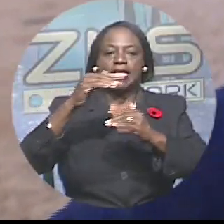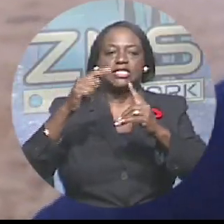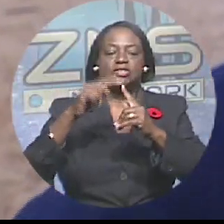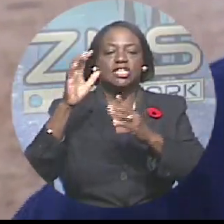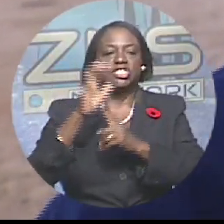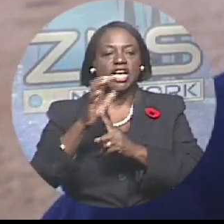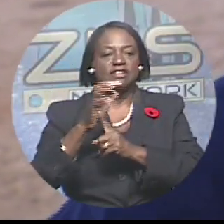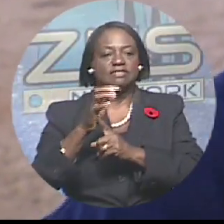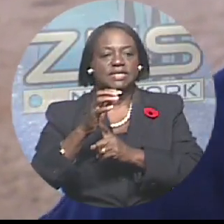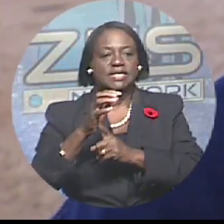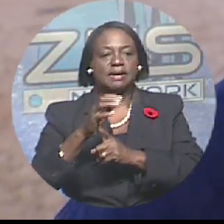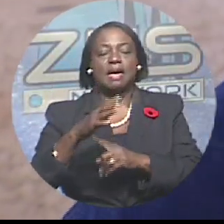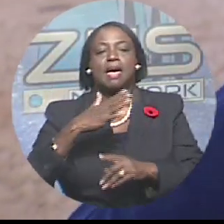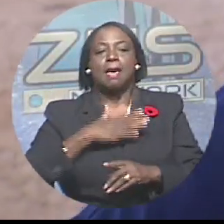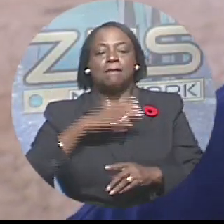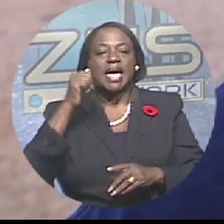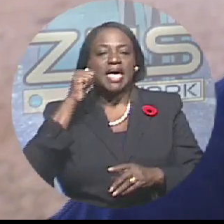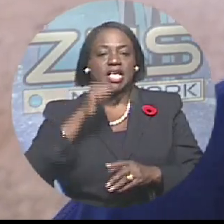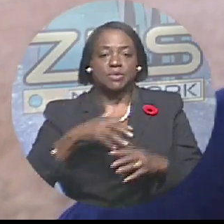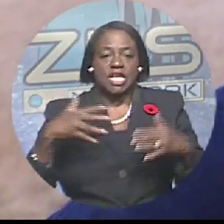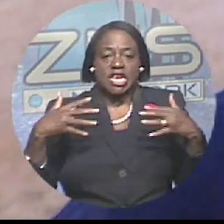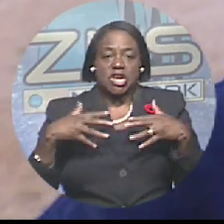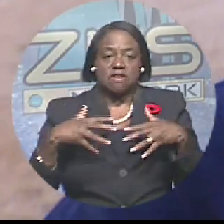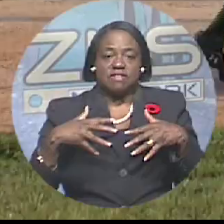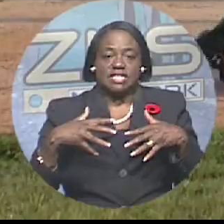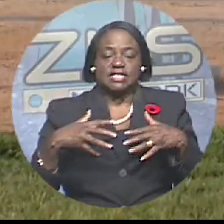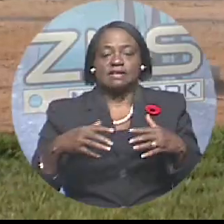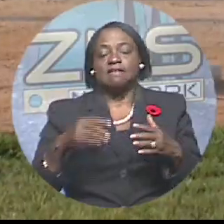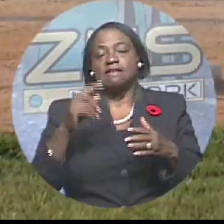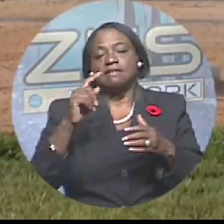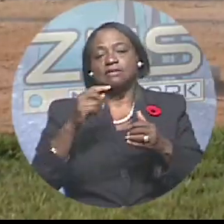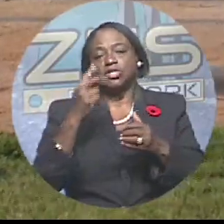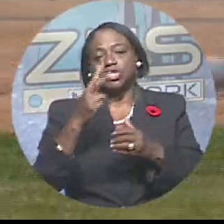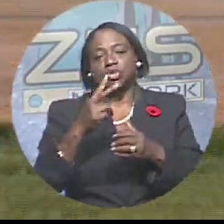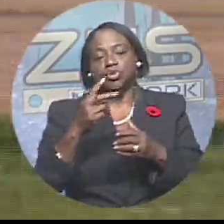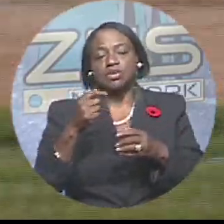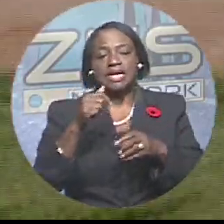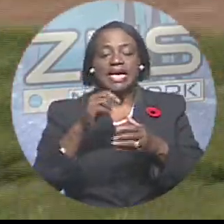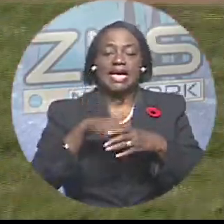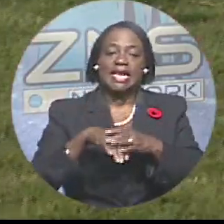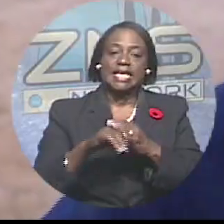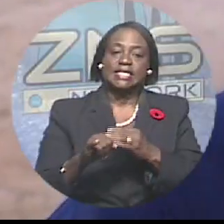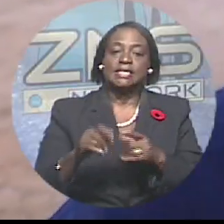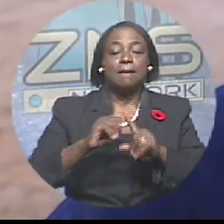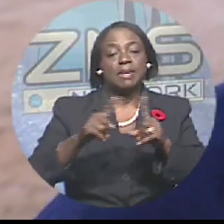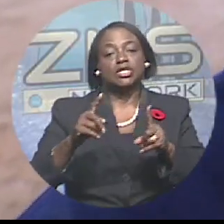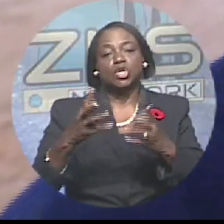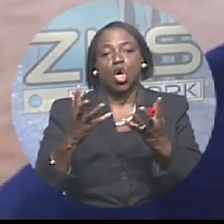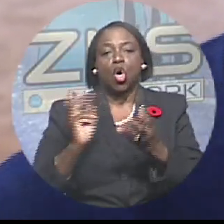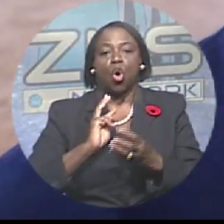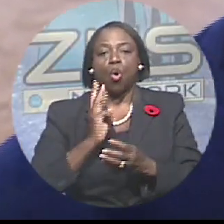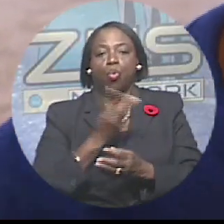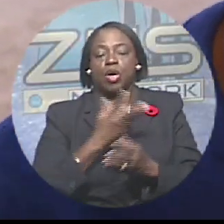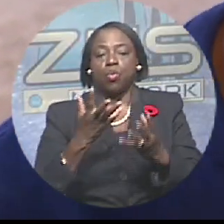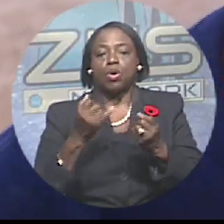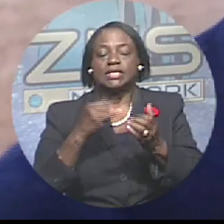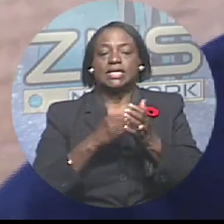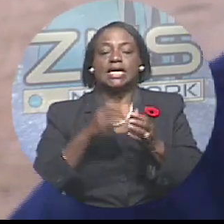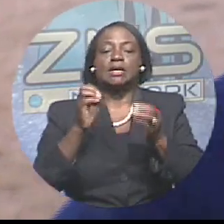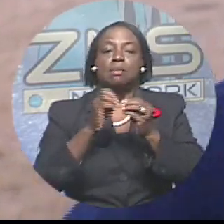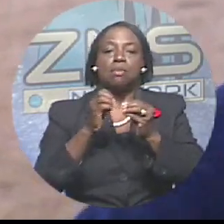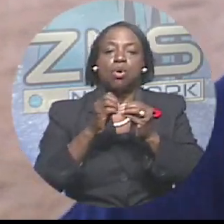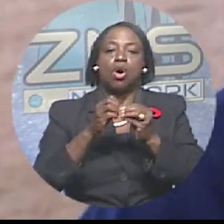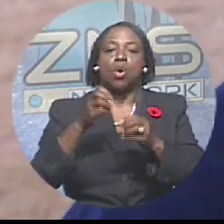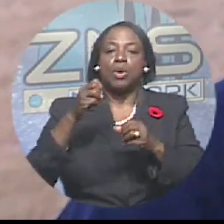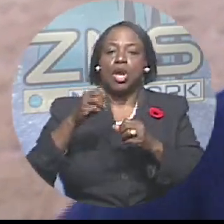My girls were a bit nervous in the first 2 innings, but they settled in and we got the victory. I think we wanted it more. We lost to QC in the regular season and we came back